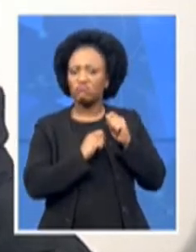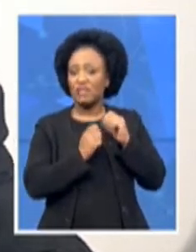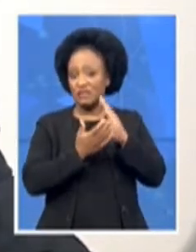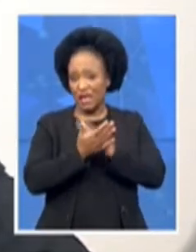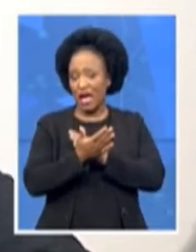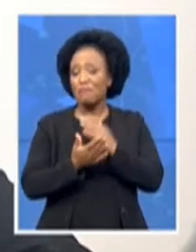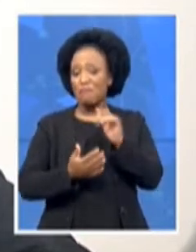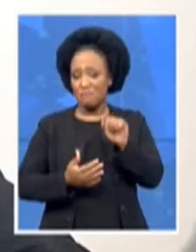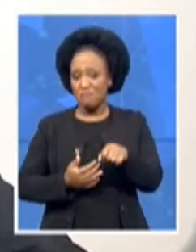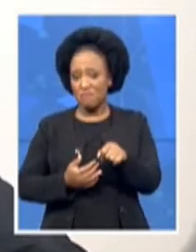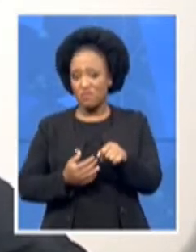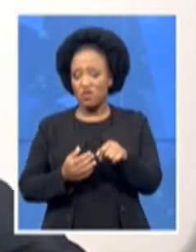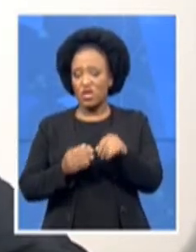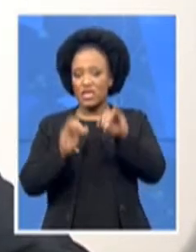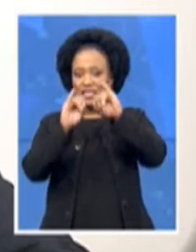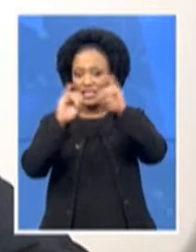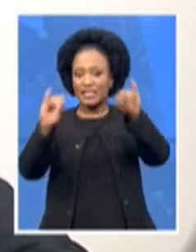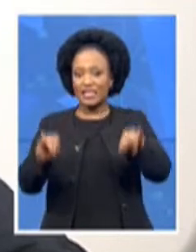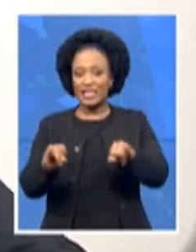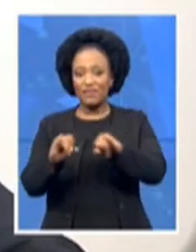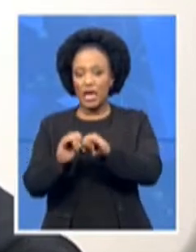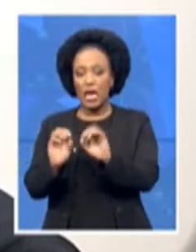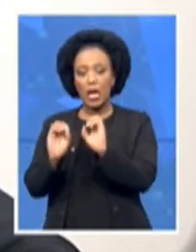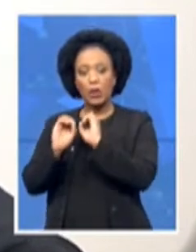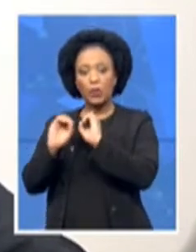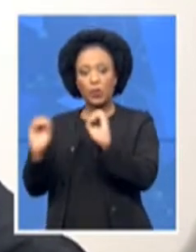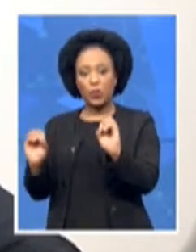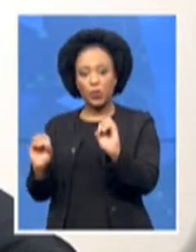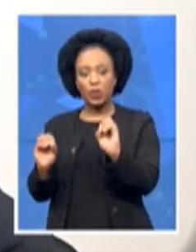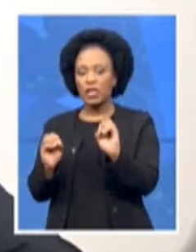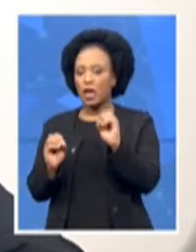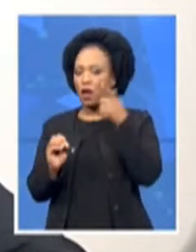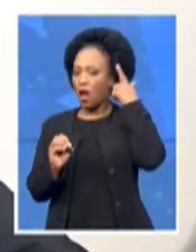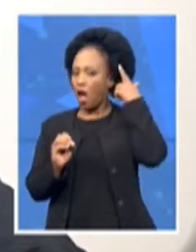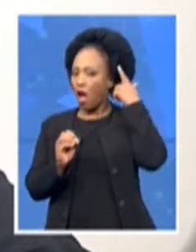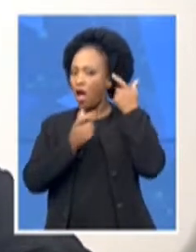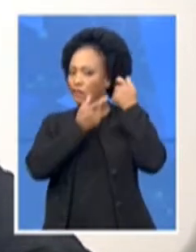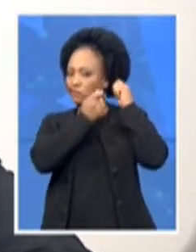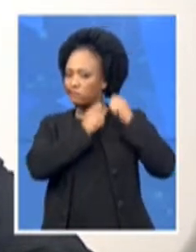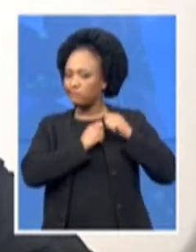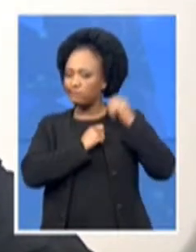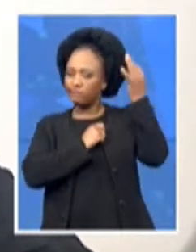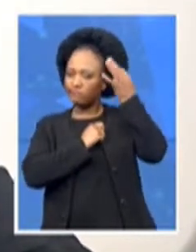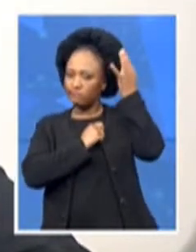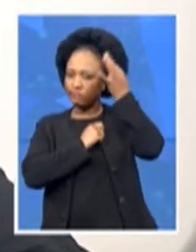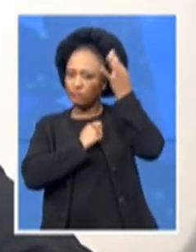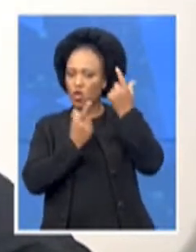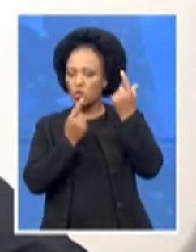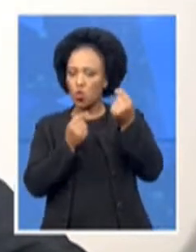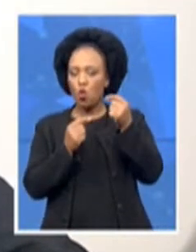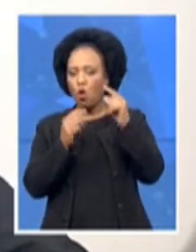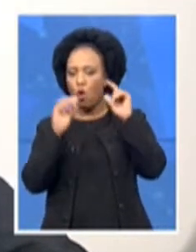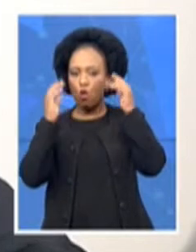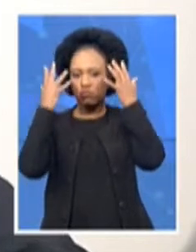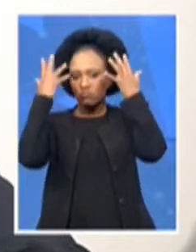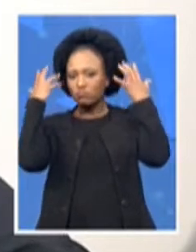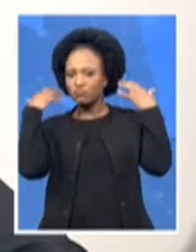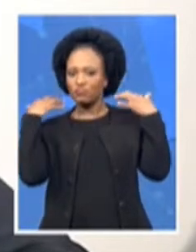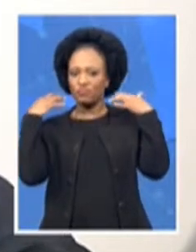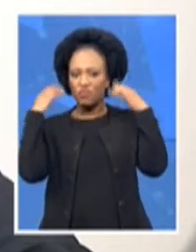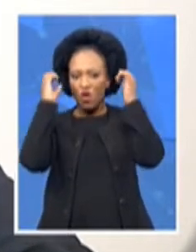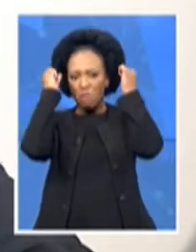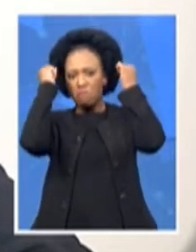hair, no what do you call this thing, no weave, no vaccination, no